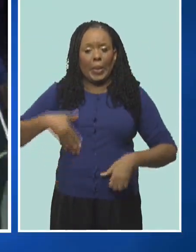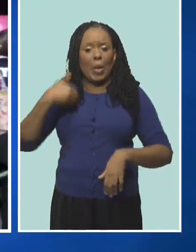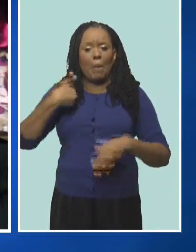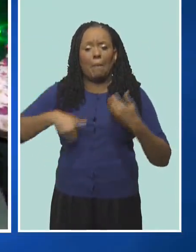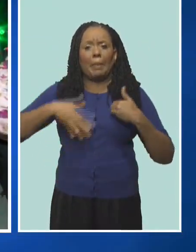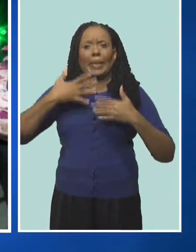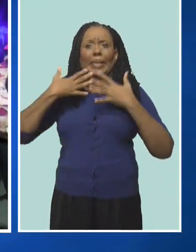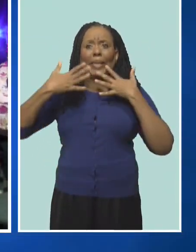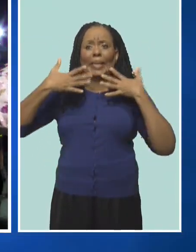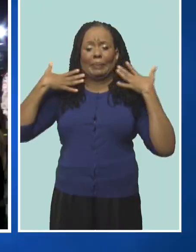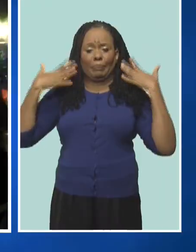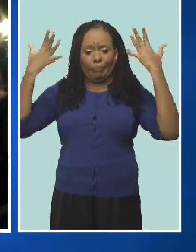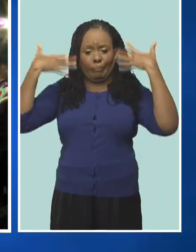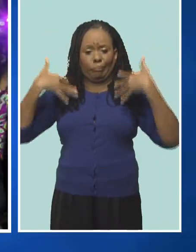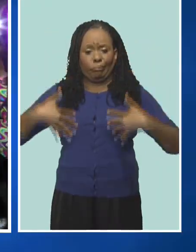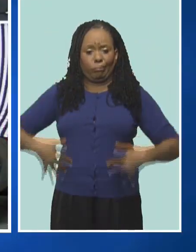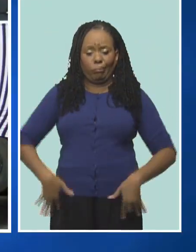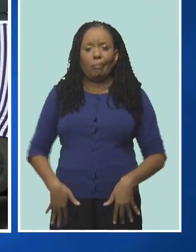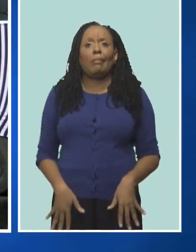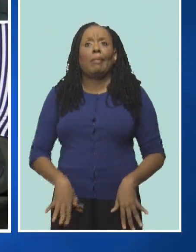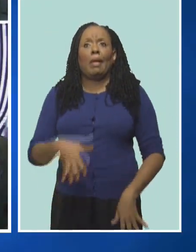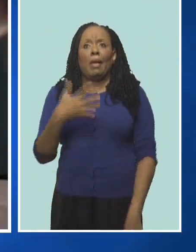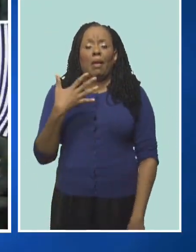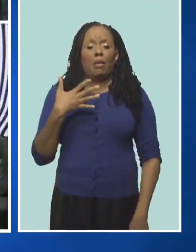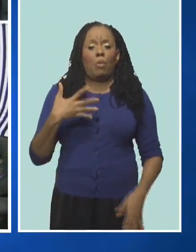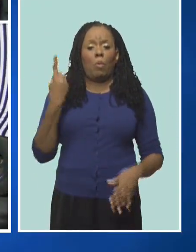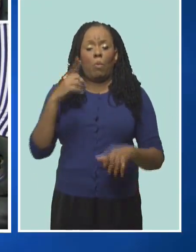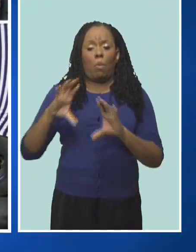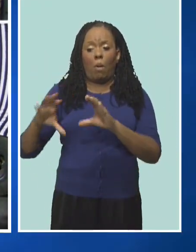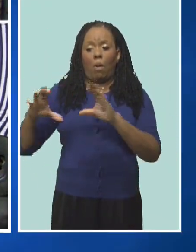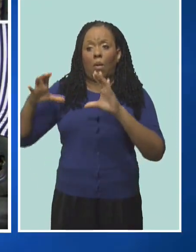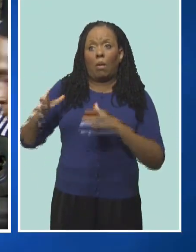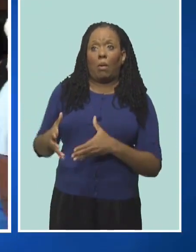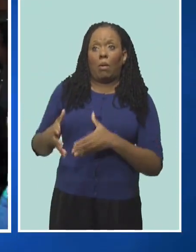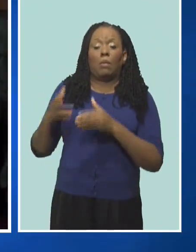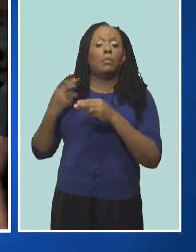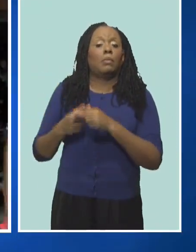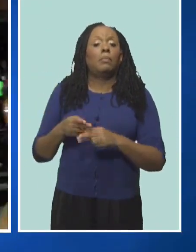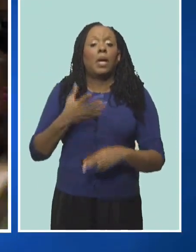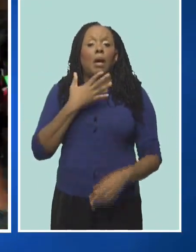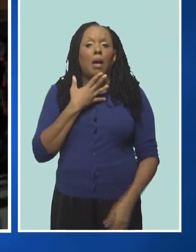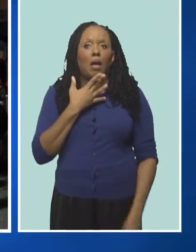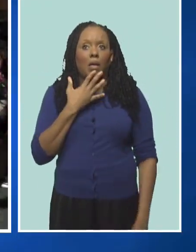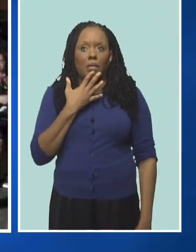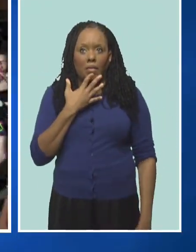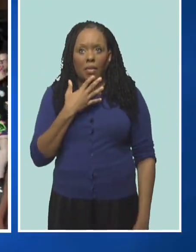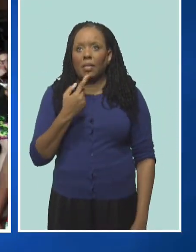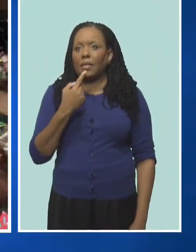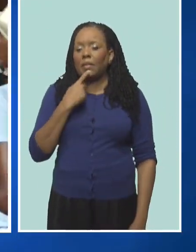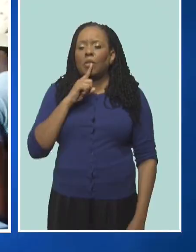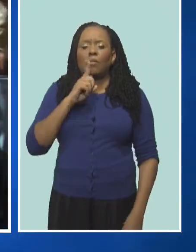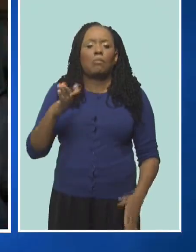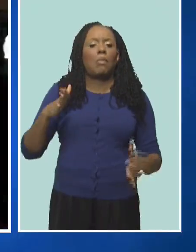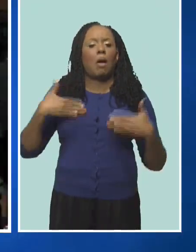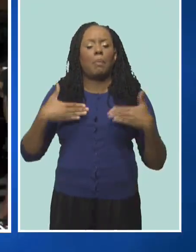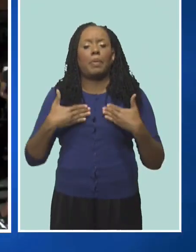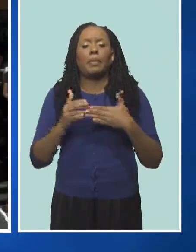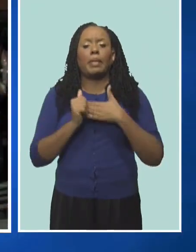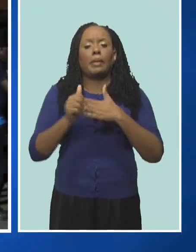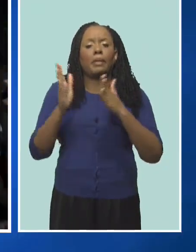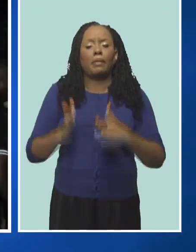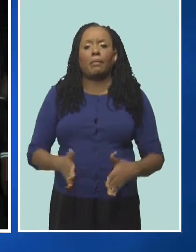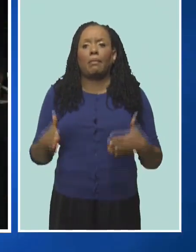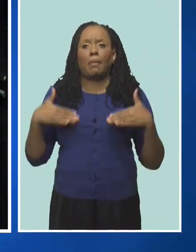Colors Entertainment was among the 29 registered bands on the road. Band leader Brian Worrell was happy with how things turned